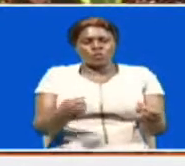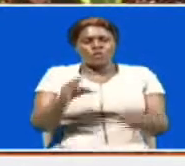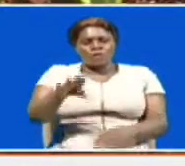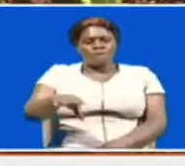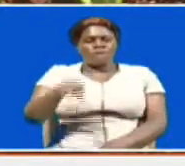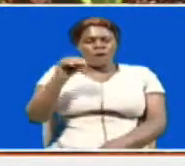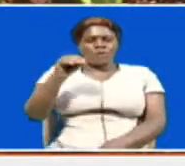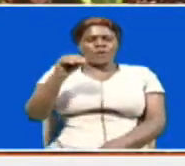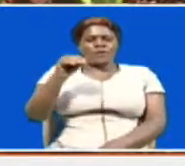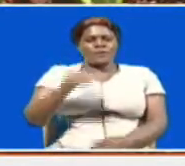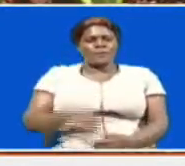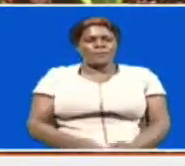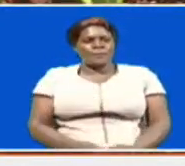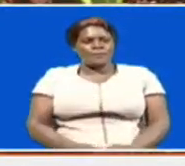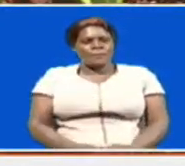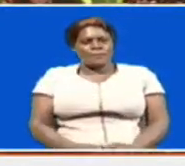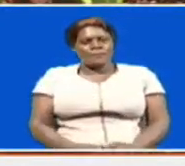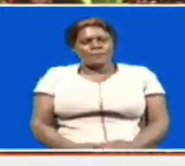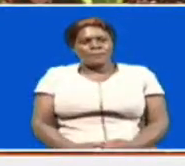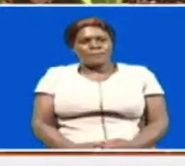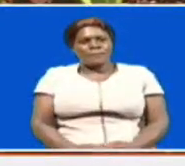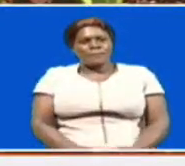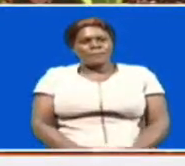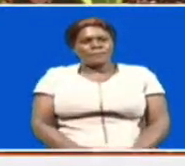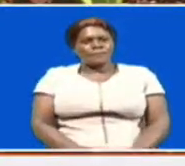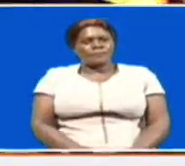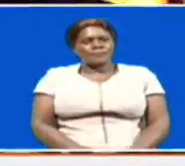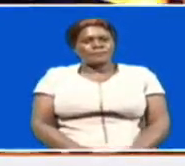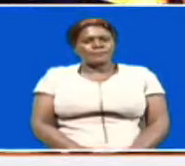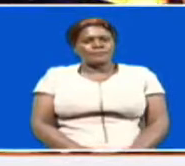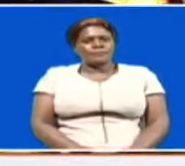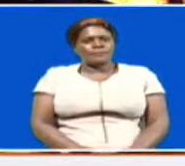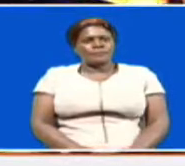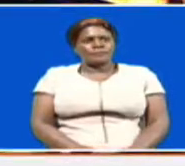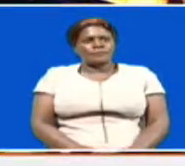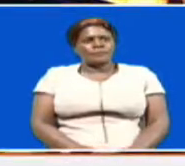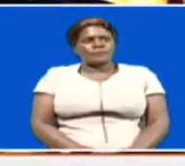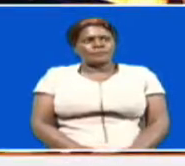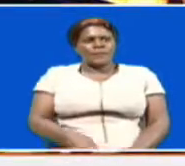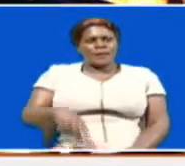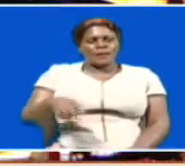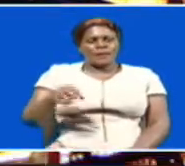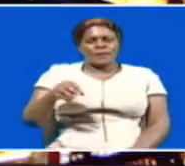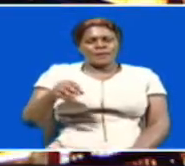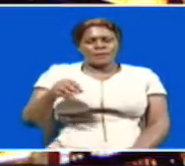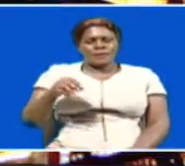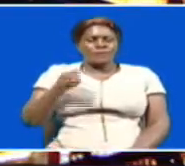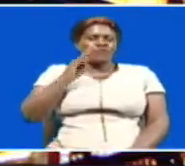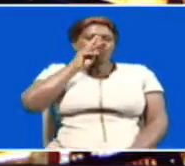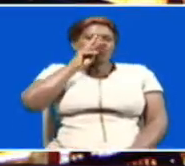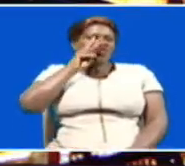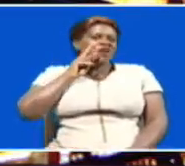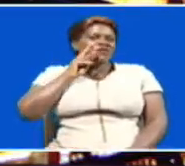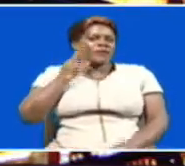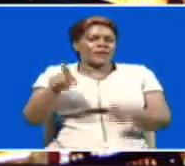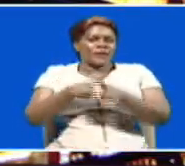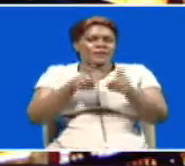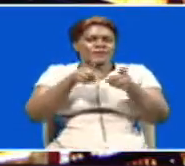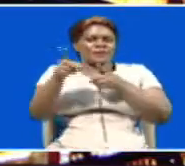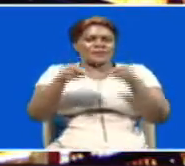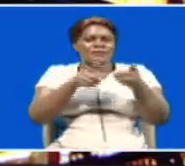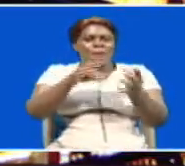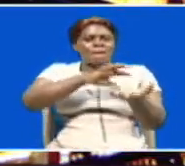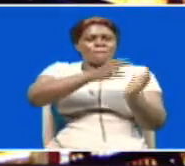will be found. Ken Gashui, KTN News. Prime Cabinet Secretary Musalia Mudavadi and Transport CS